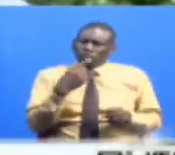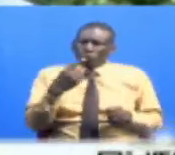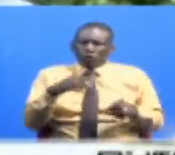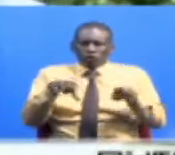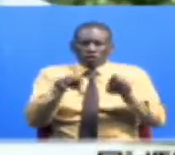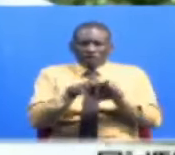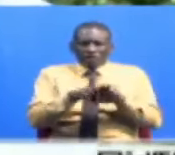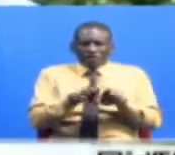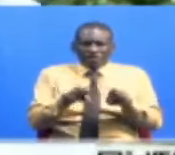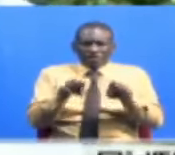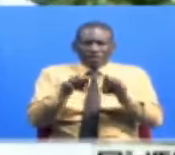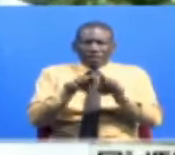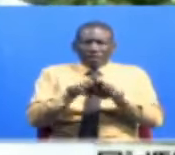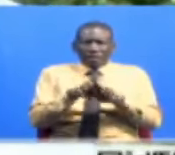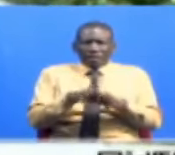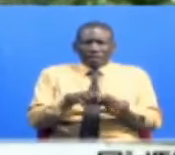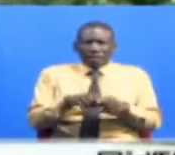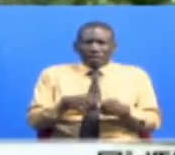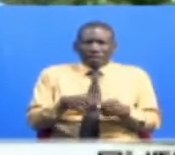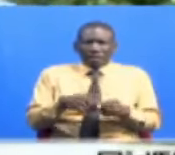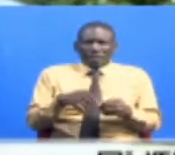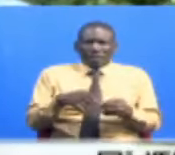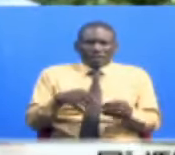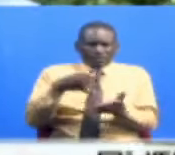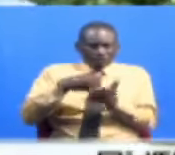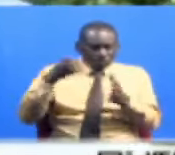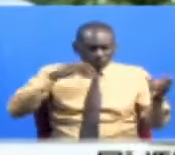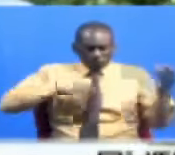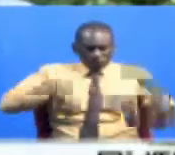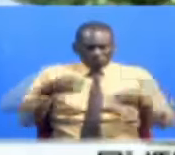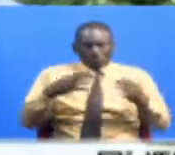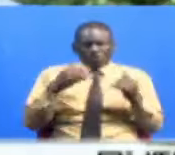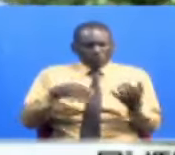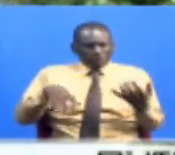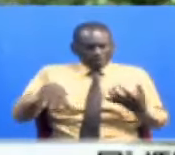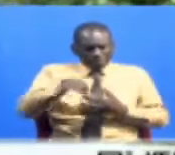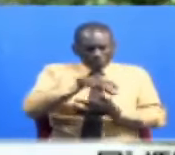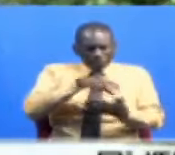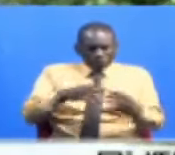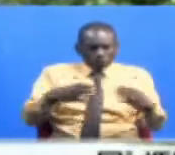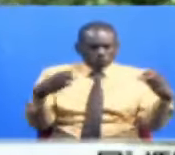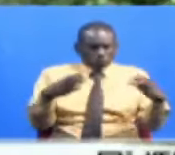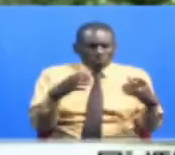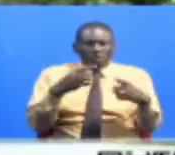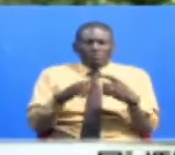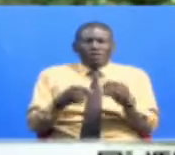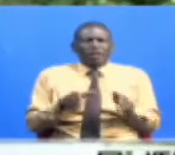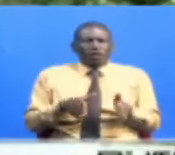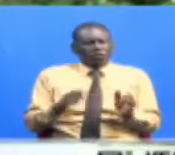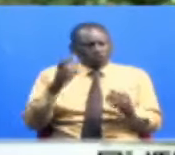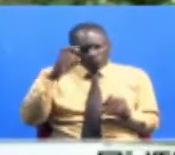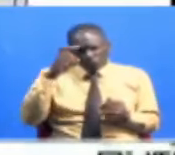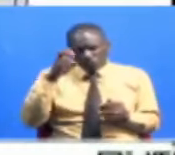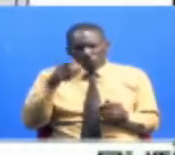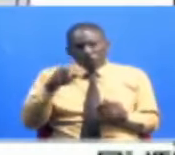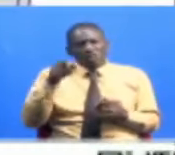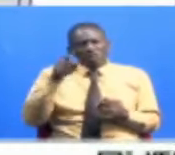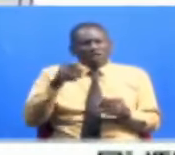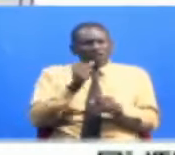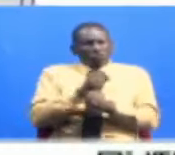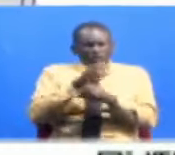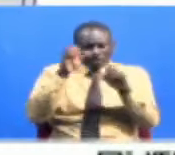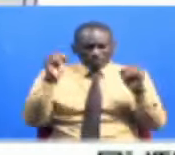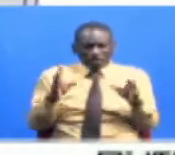as the perpetrators of this corruption. So it's a mixed bag, but in terms of perception, they're not doing well.